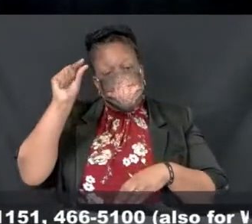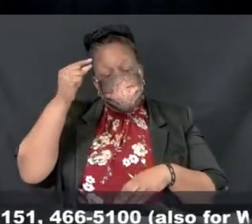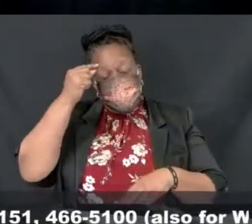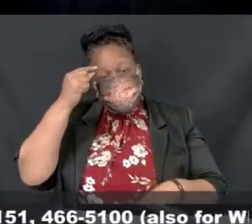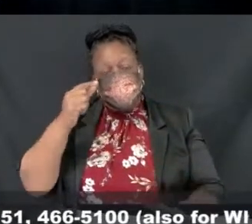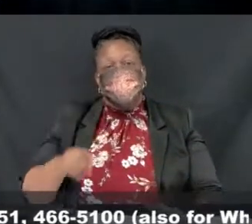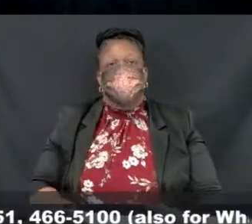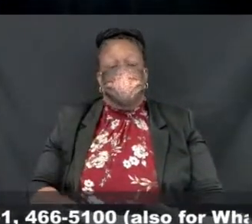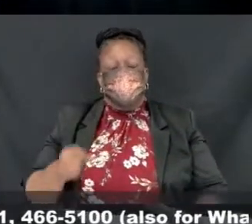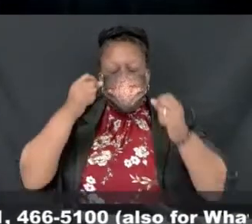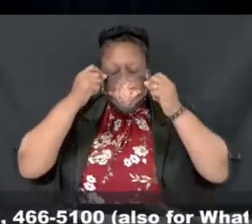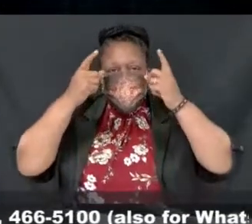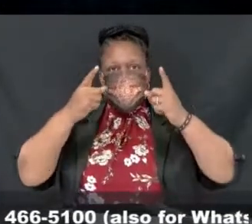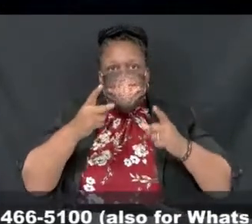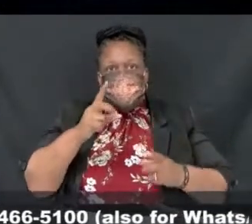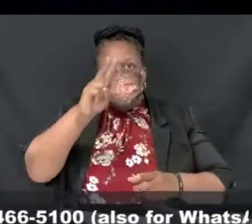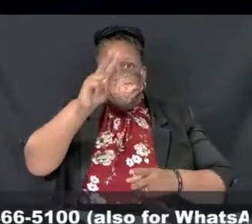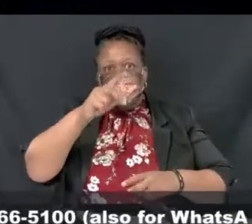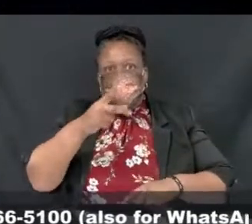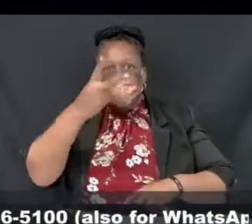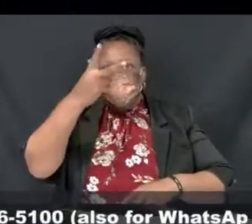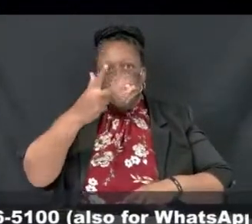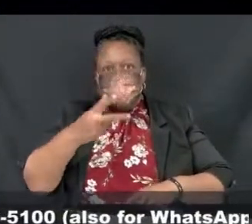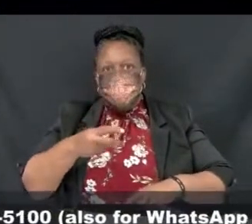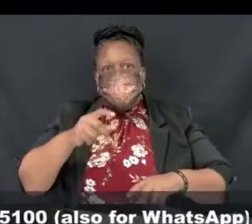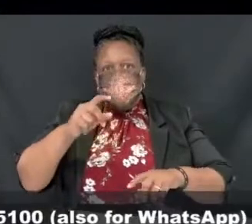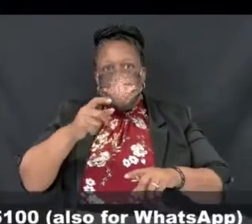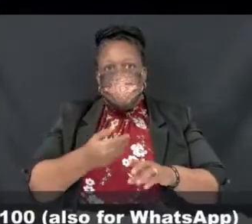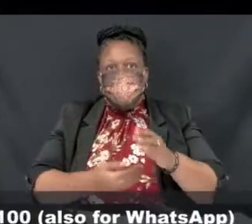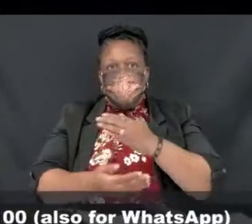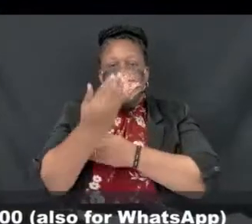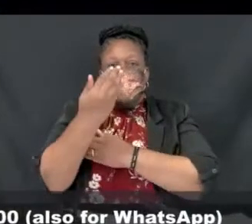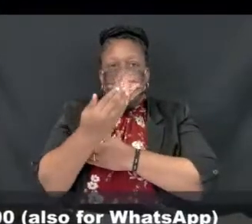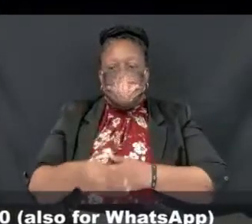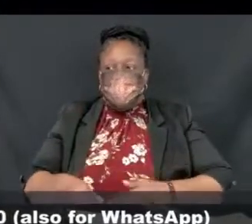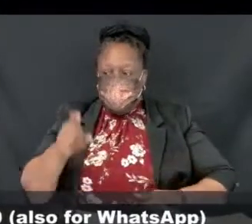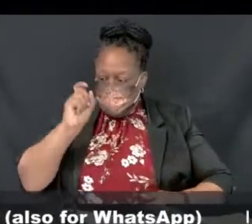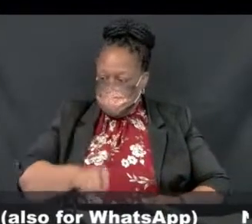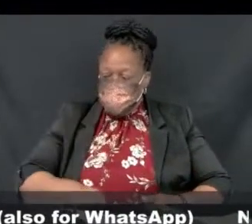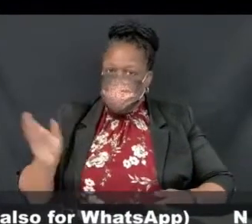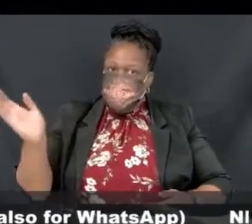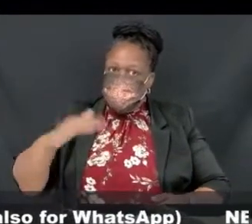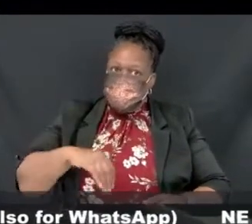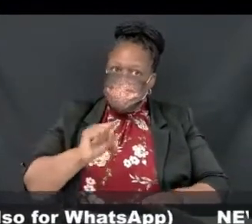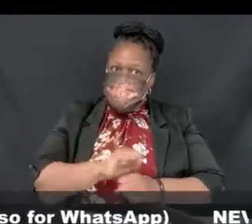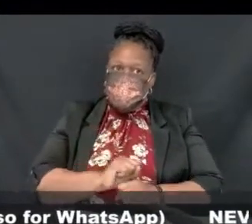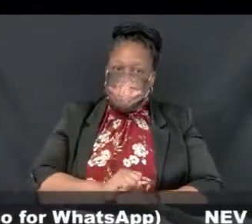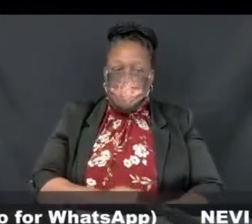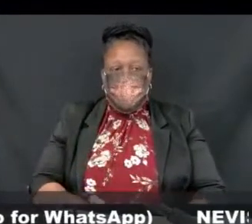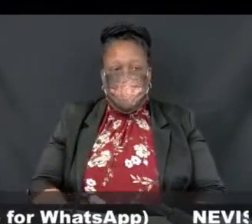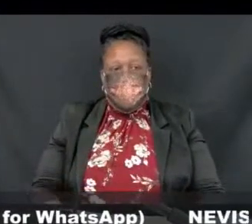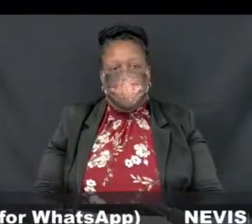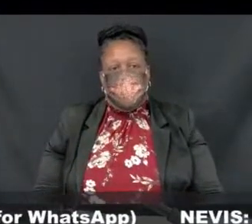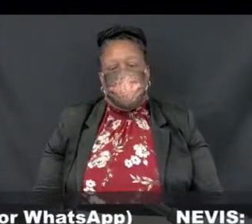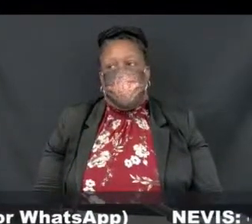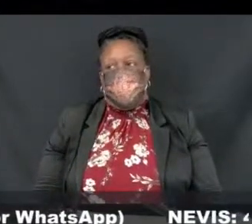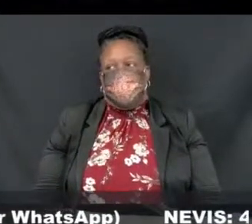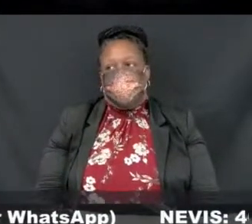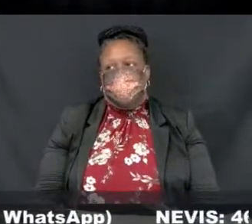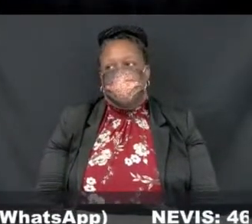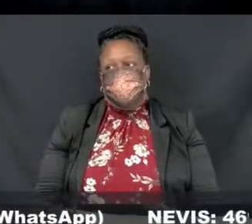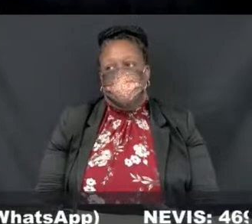3 o'clock in the morning when we need to, accessible. The fact his involvement in making sure that